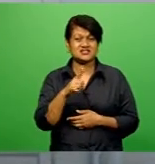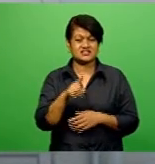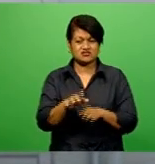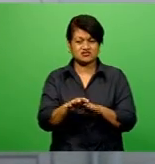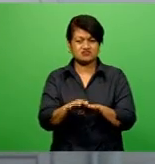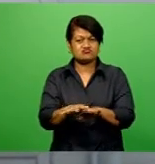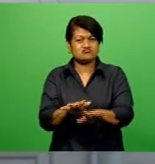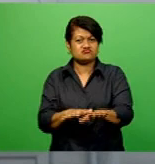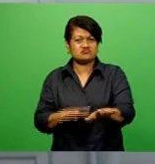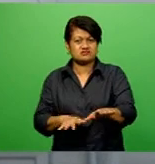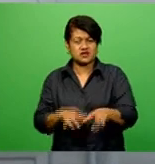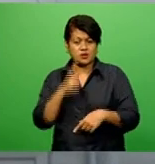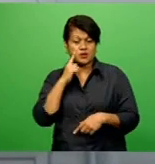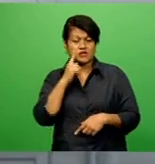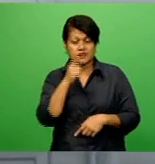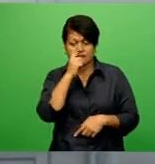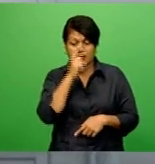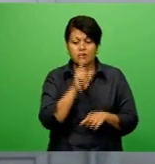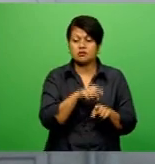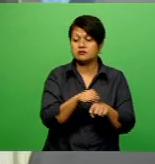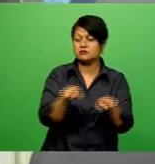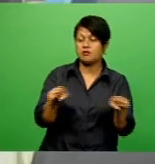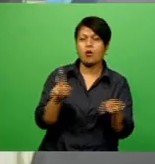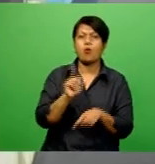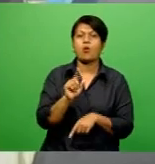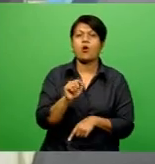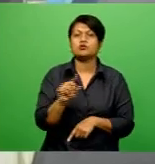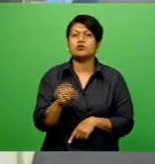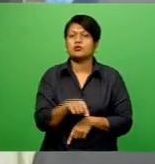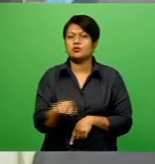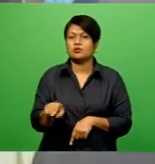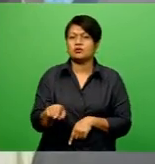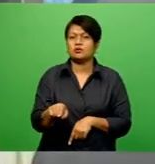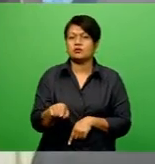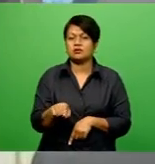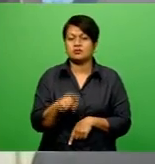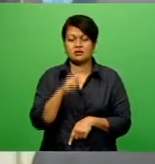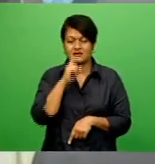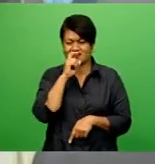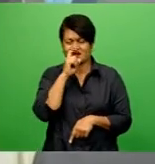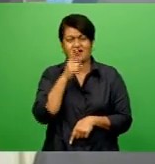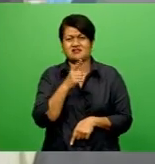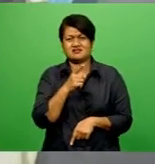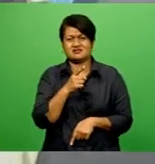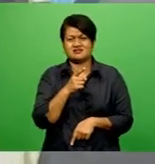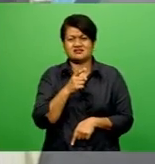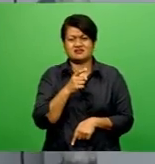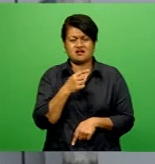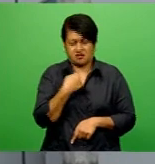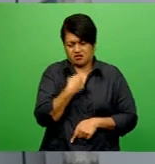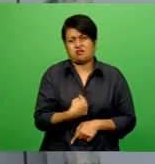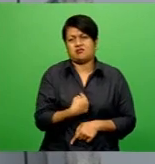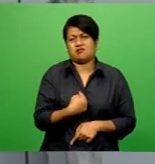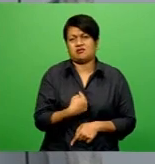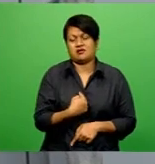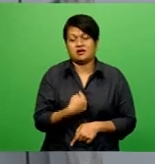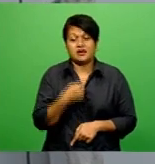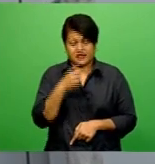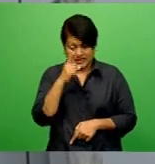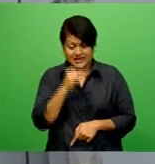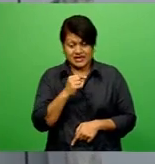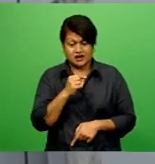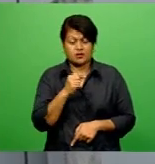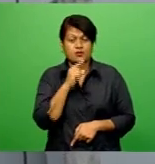people around urban centers. That cannot be done through the human eyes only. It can be done when you